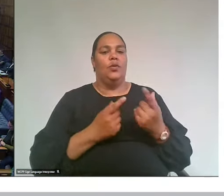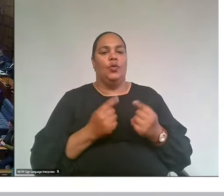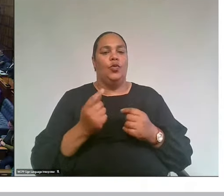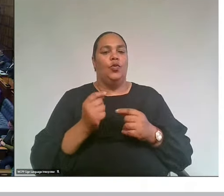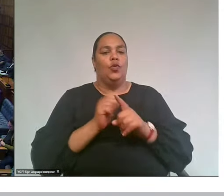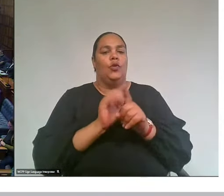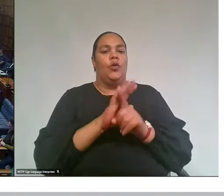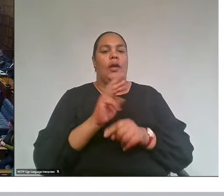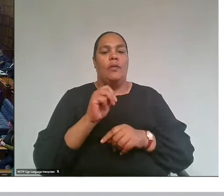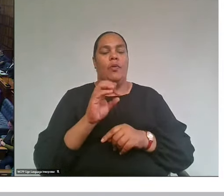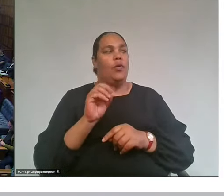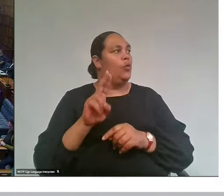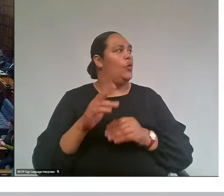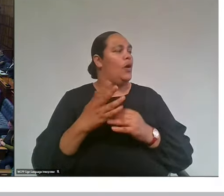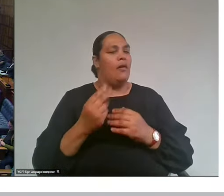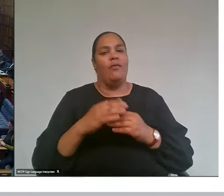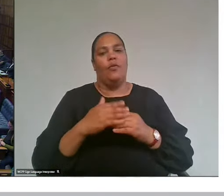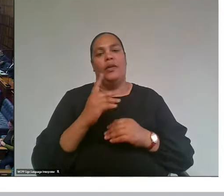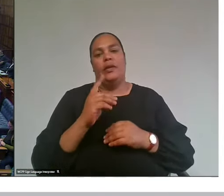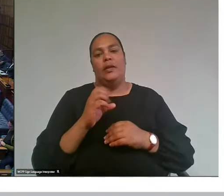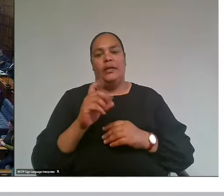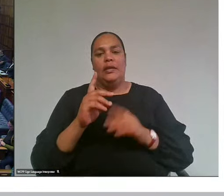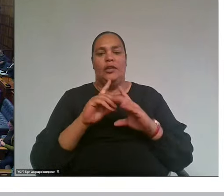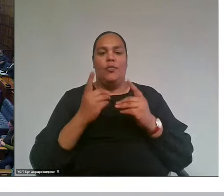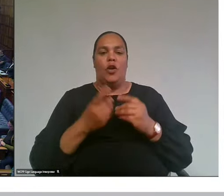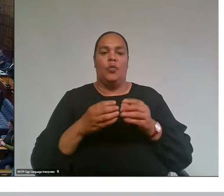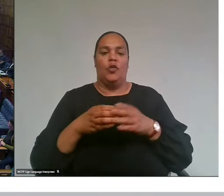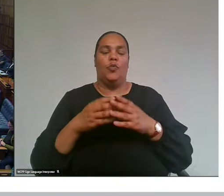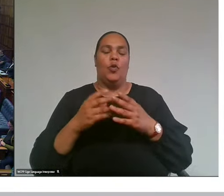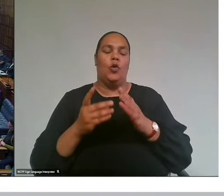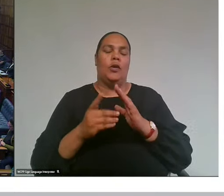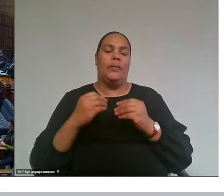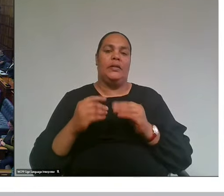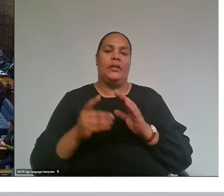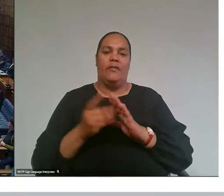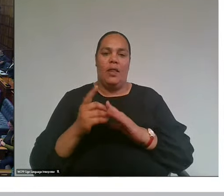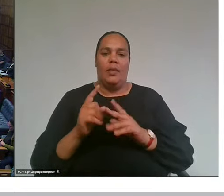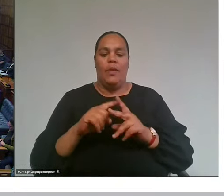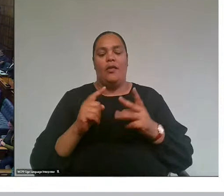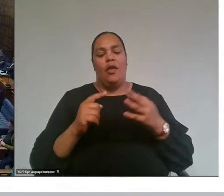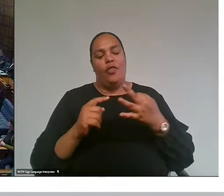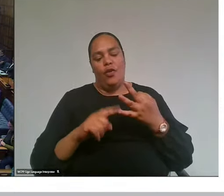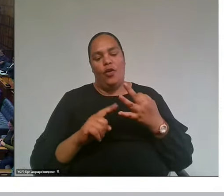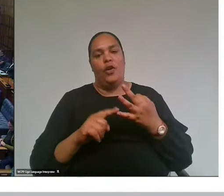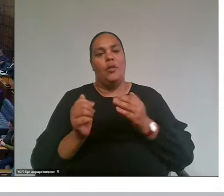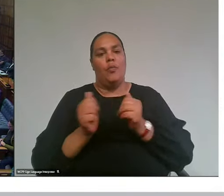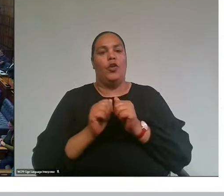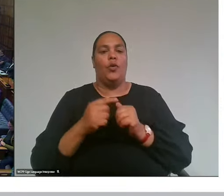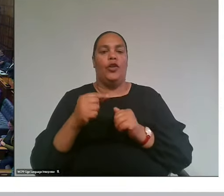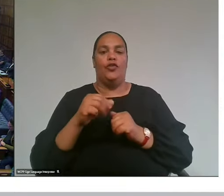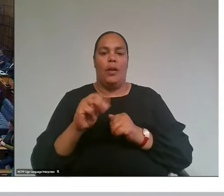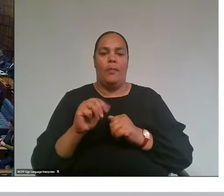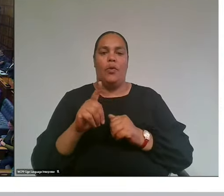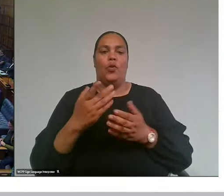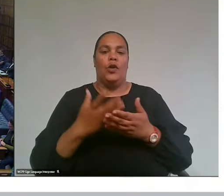them theou that you have with the dsbd that's is depart on Small Business Development and the third one is partnering with gem so that we can get it disaggregated